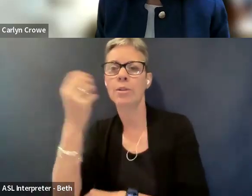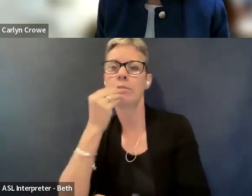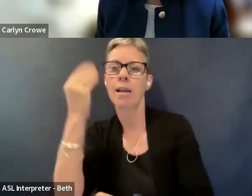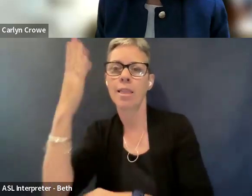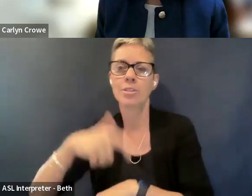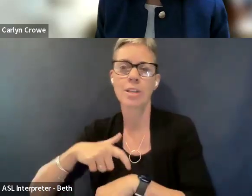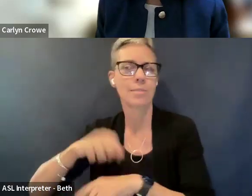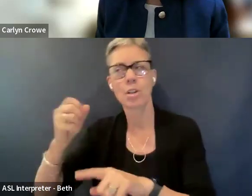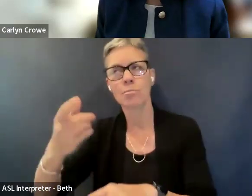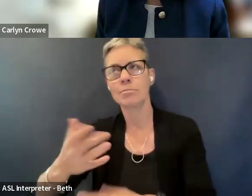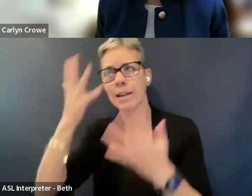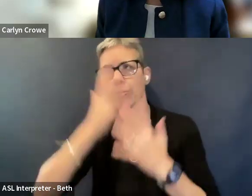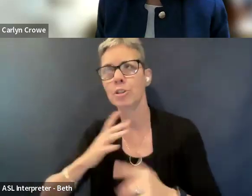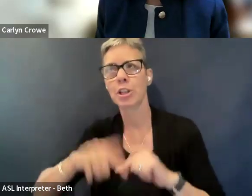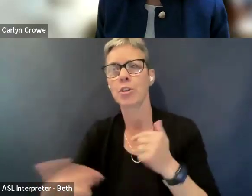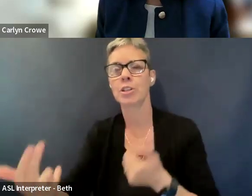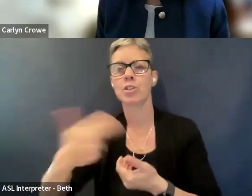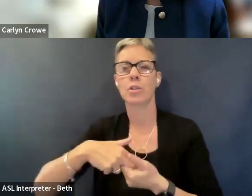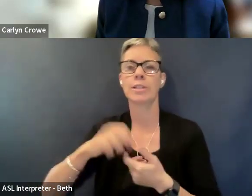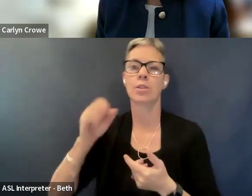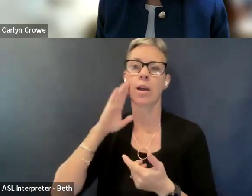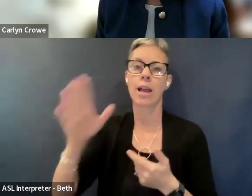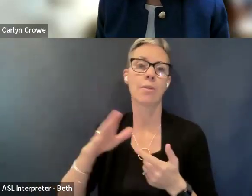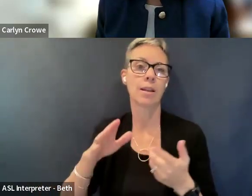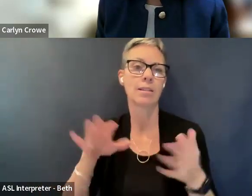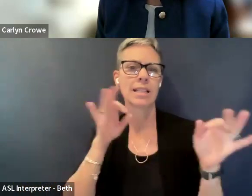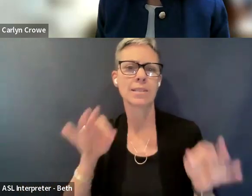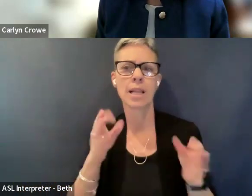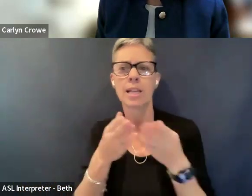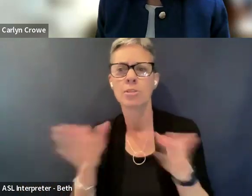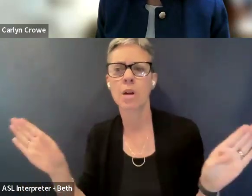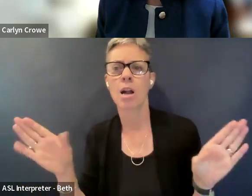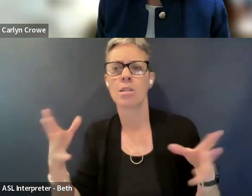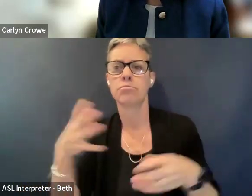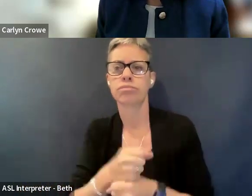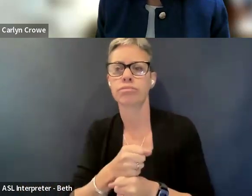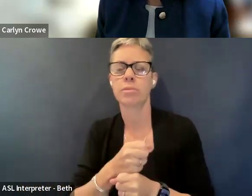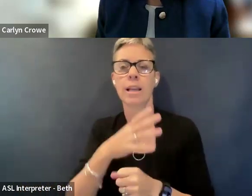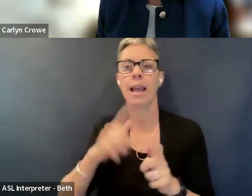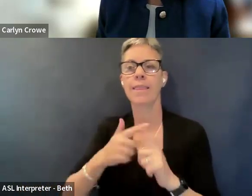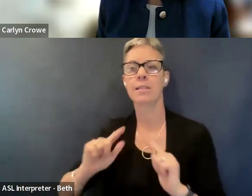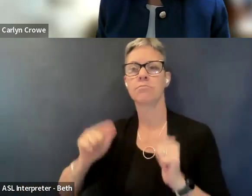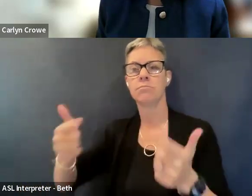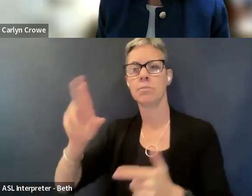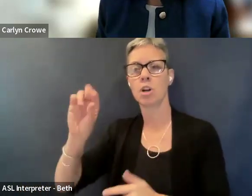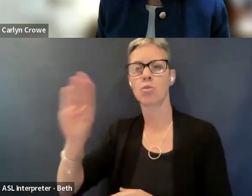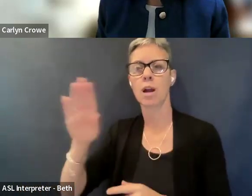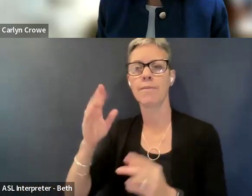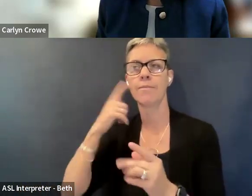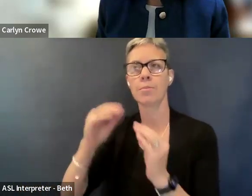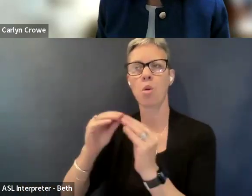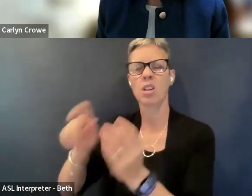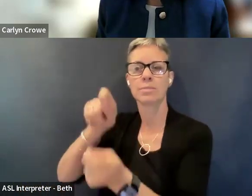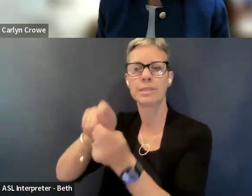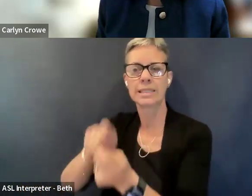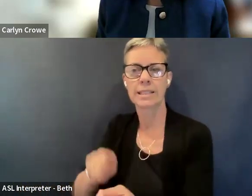us. So I'll give a overview here and then turn it over to Rob for a very specific